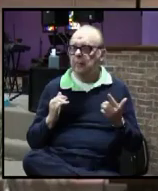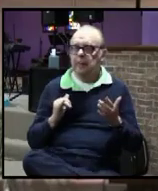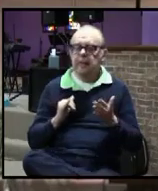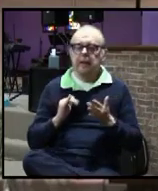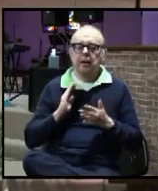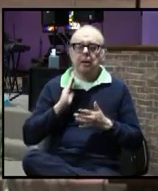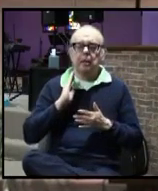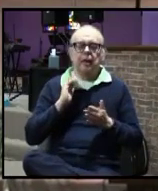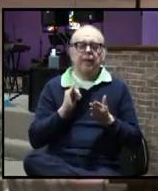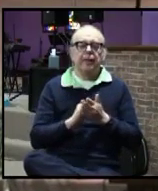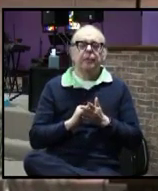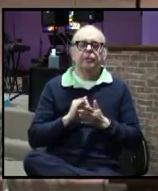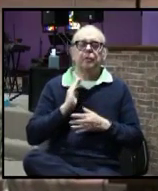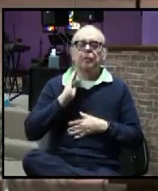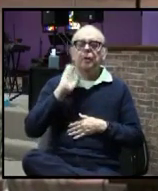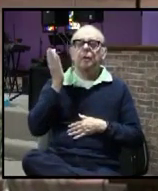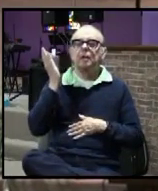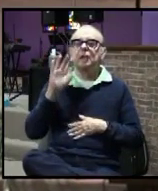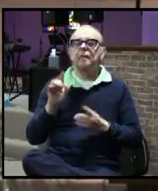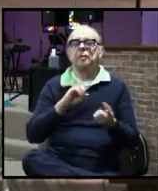that this is never going to change.